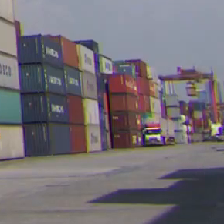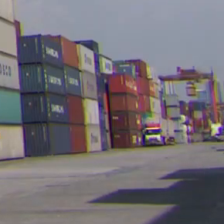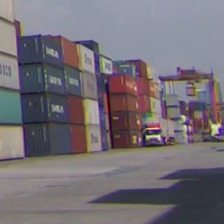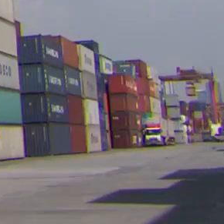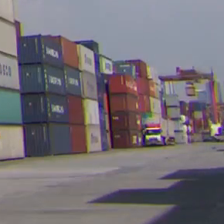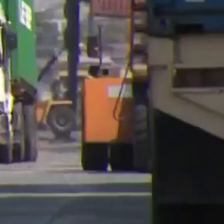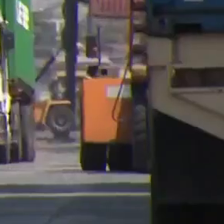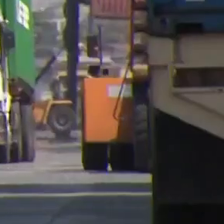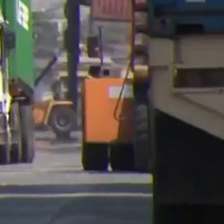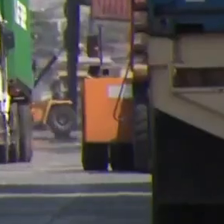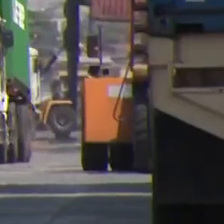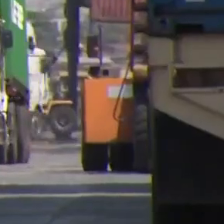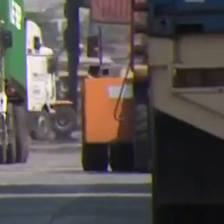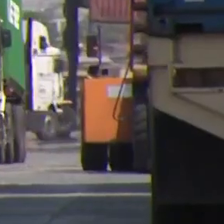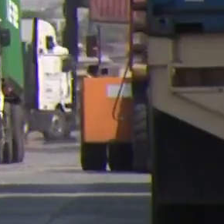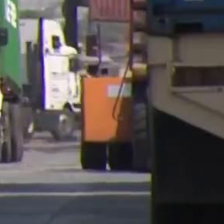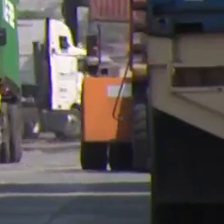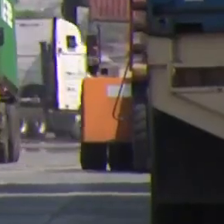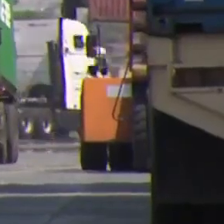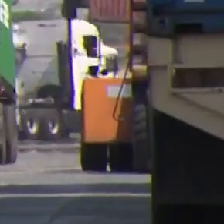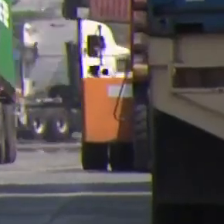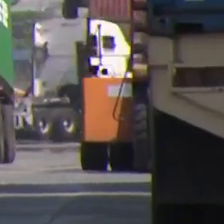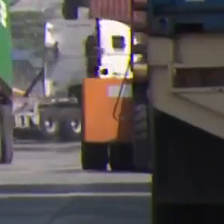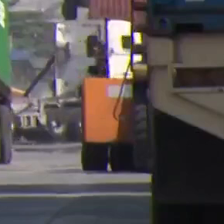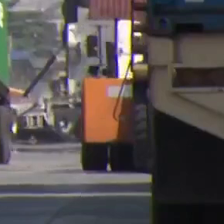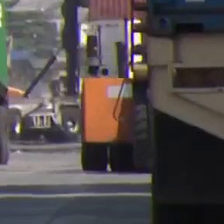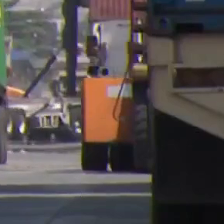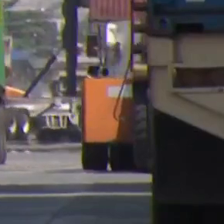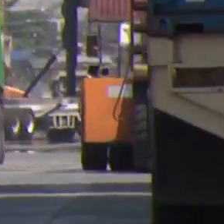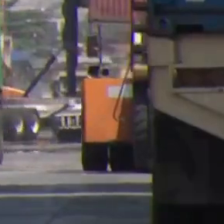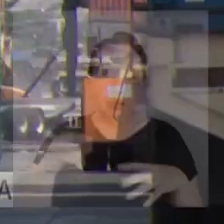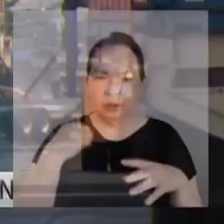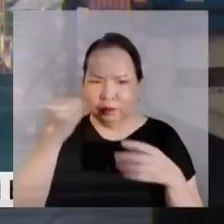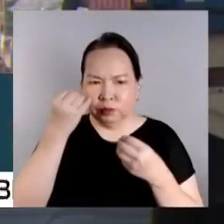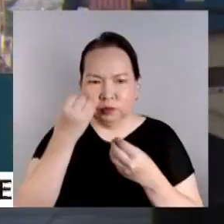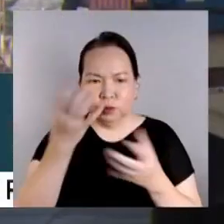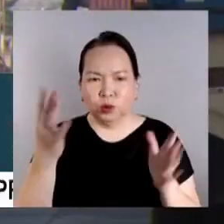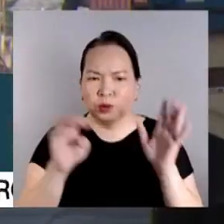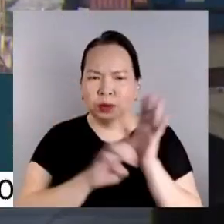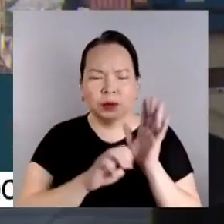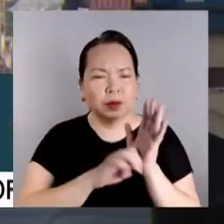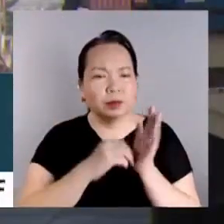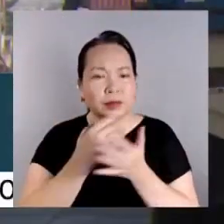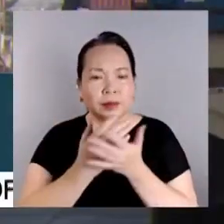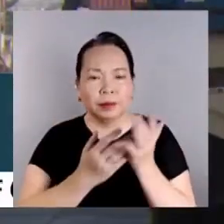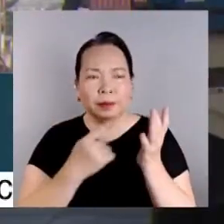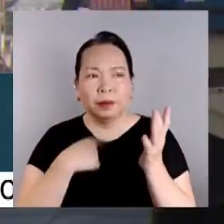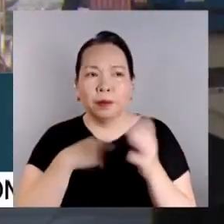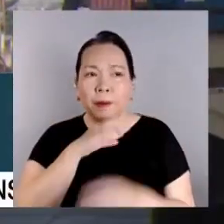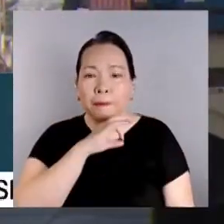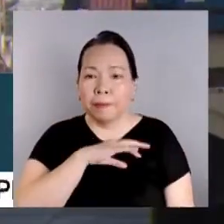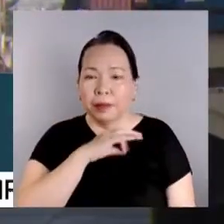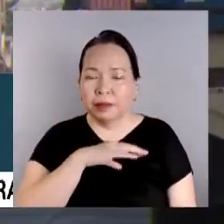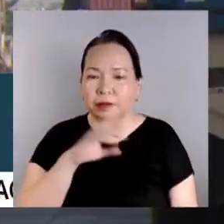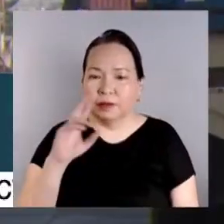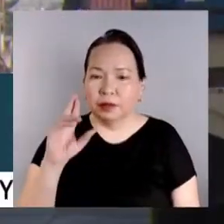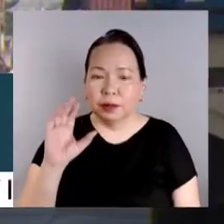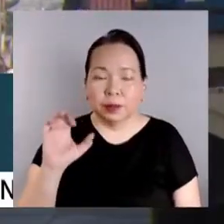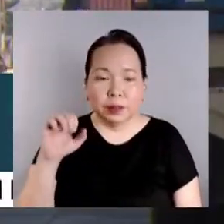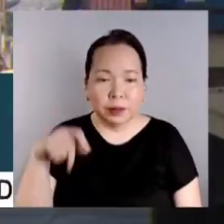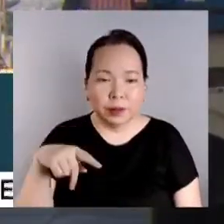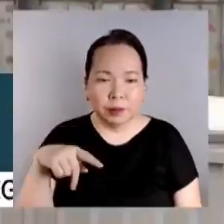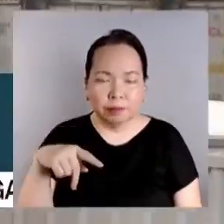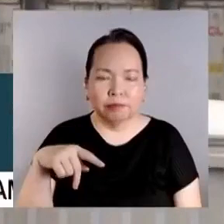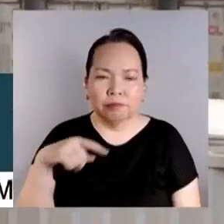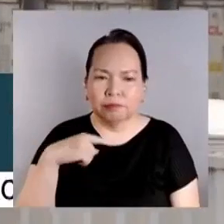Korea, Australia, and New Zealand. And Denise, just to give a few examples of the benefits of RCEP, according to the DTI, for